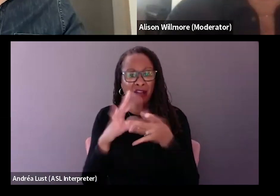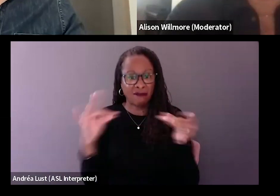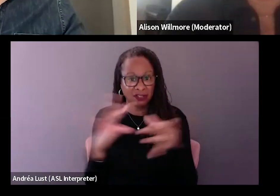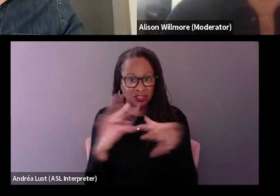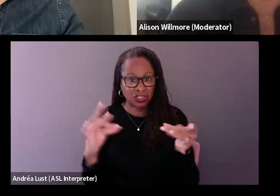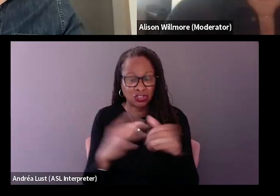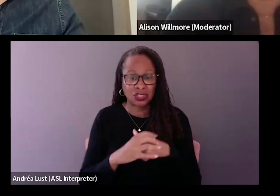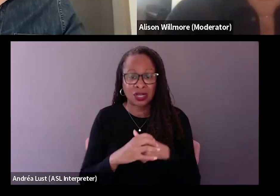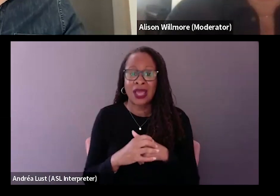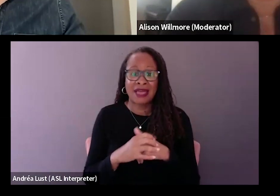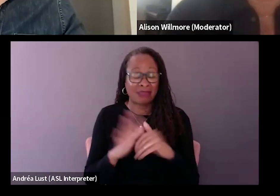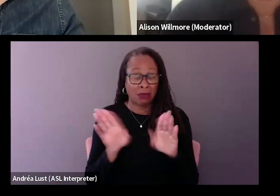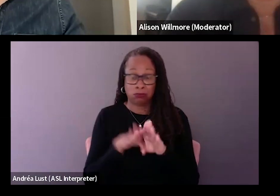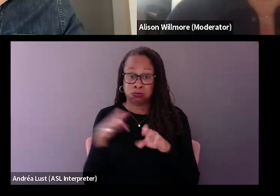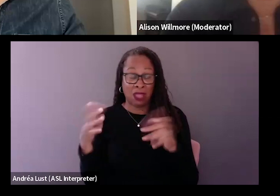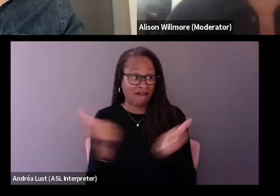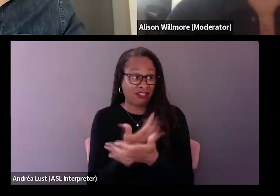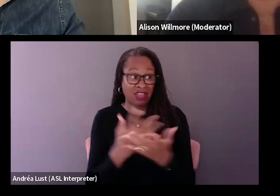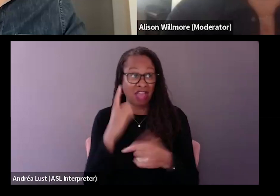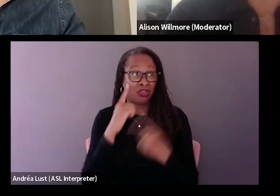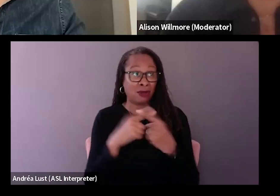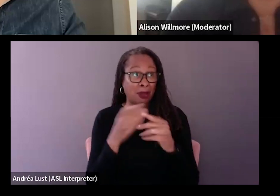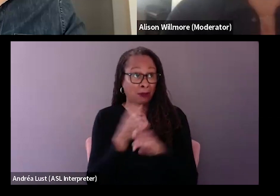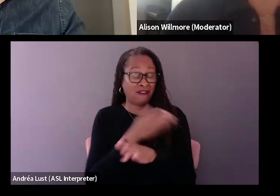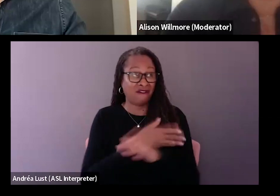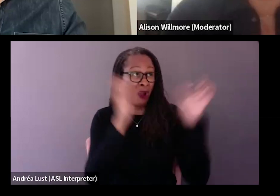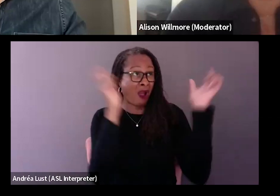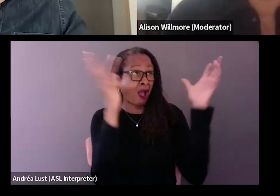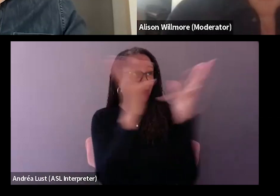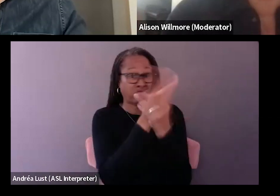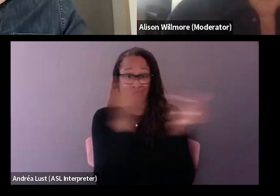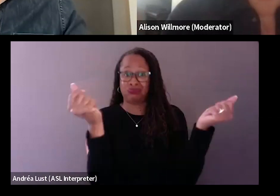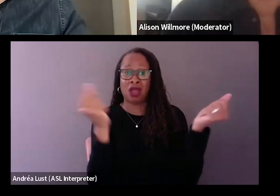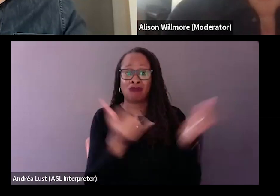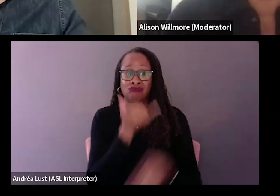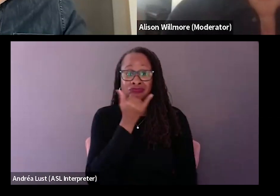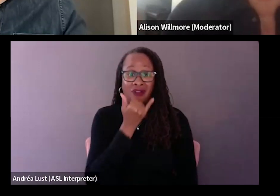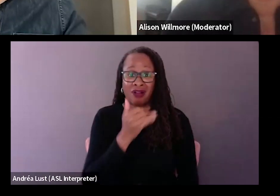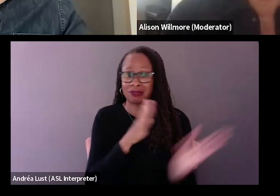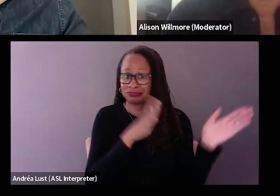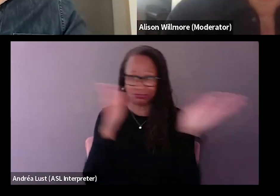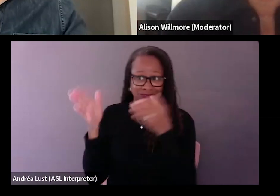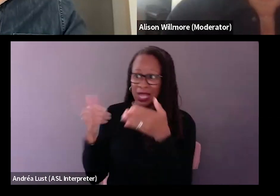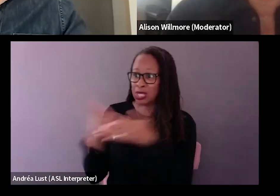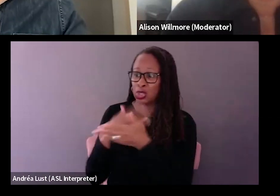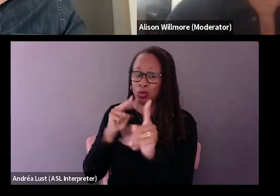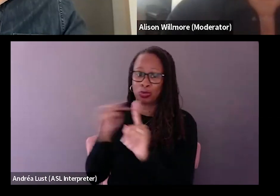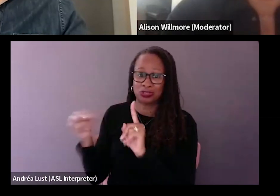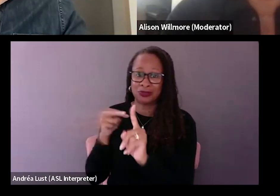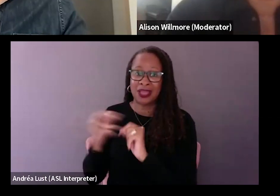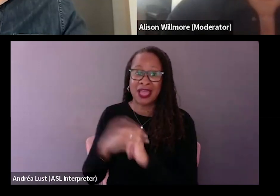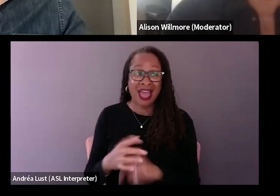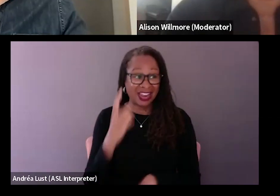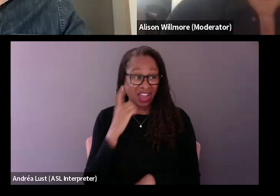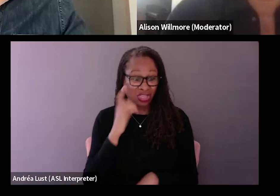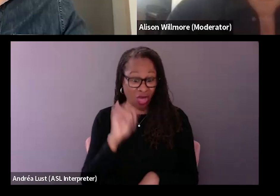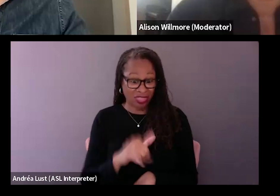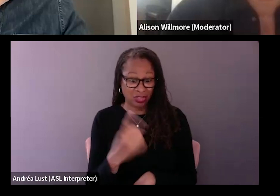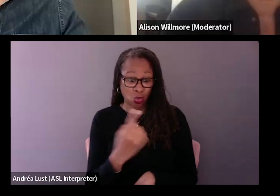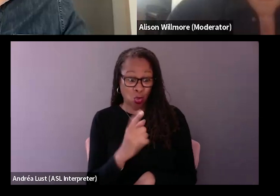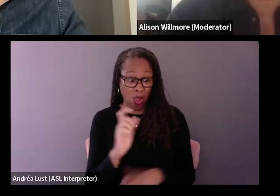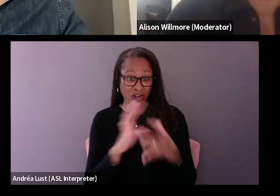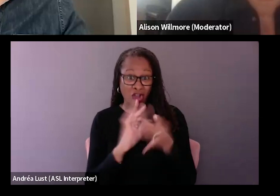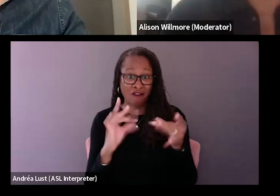unraveled everything I thought about her. And I really thought like, oh, if we could just bottle this one Zoom